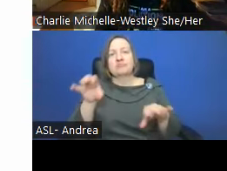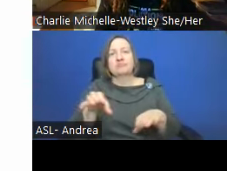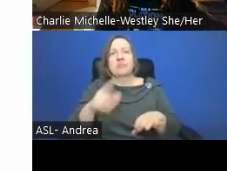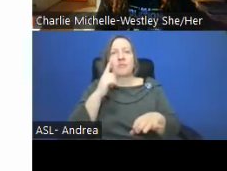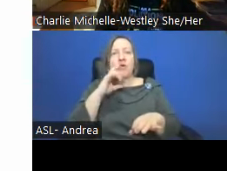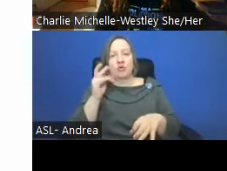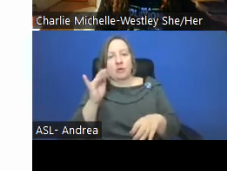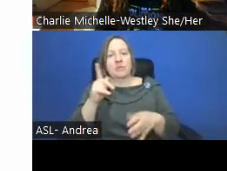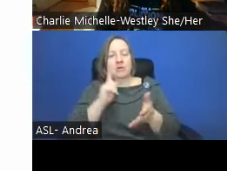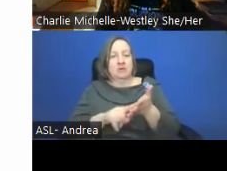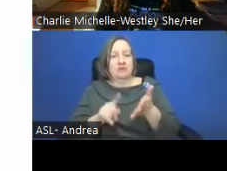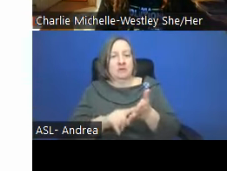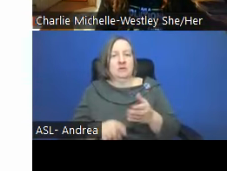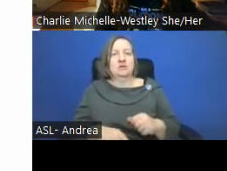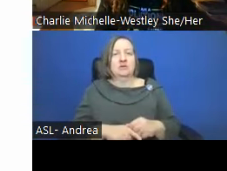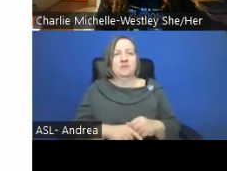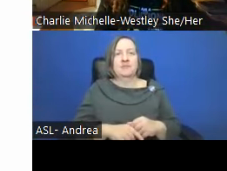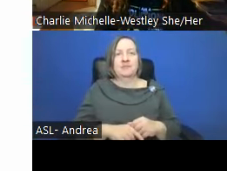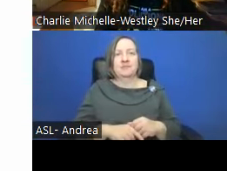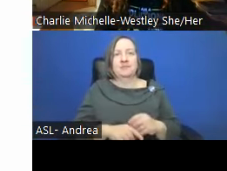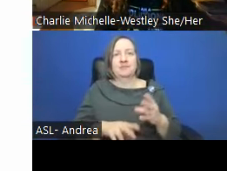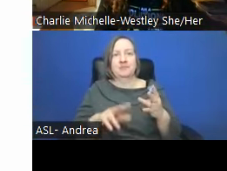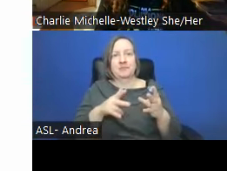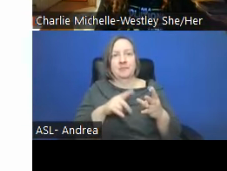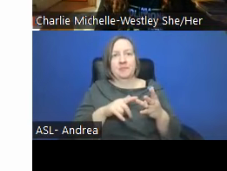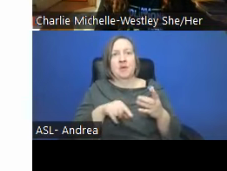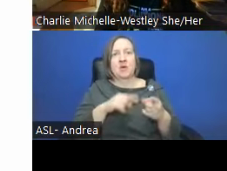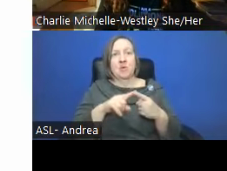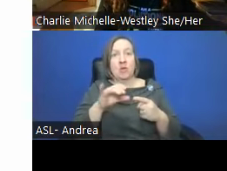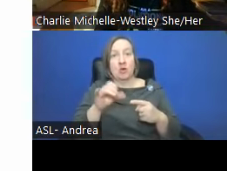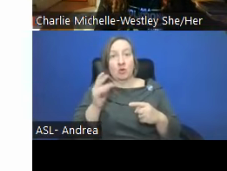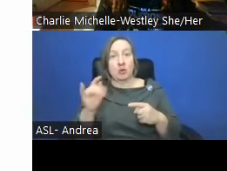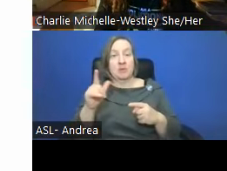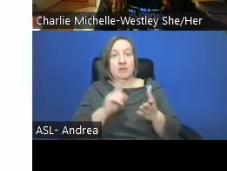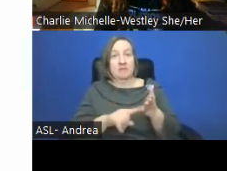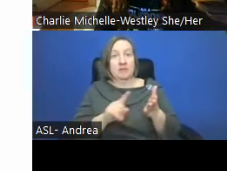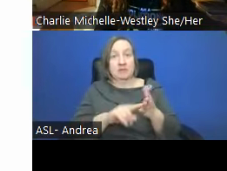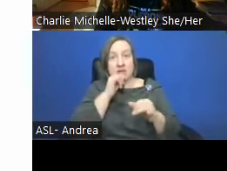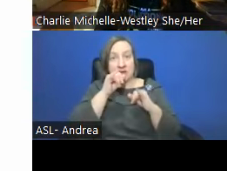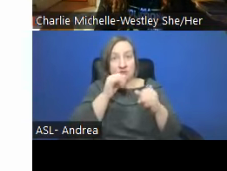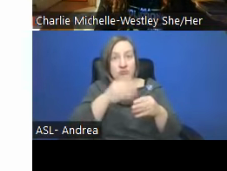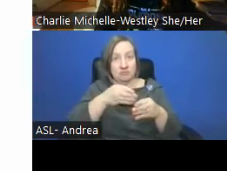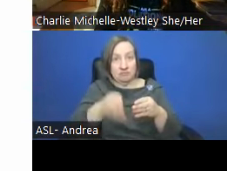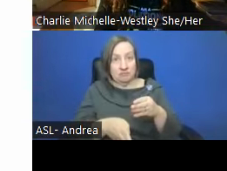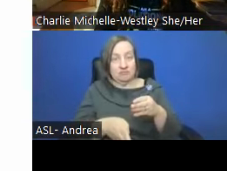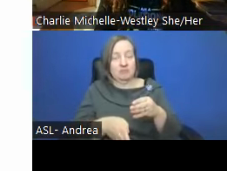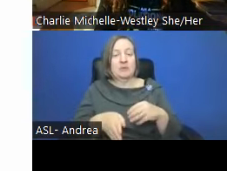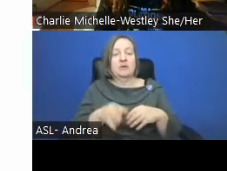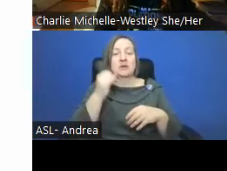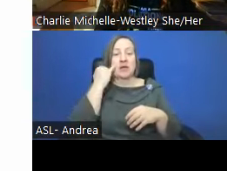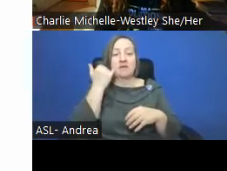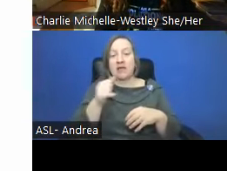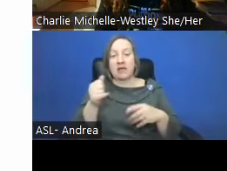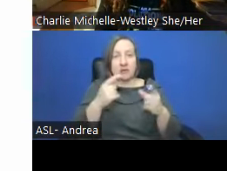the criminal investigation. 3, when those criminal investigation interviews are completed, if there